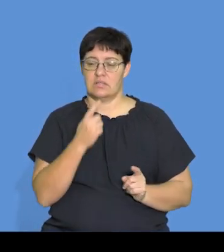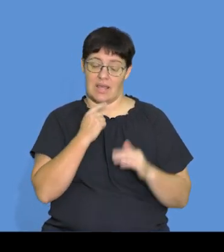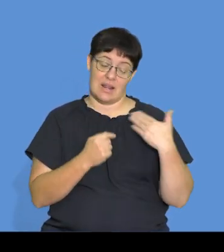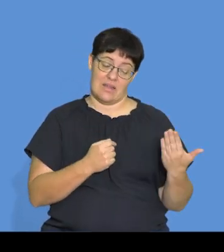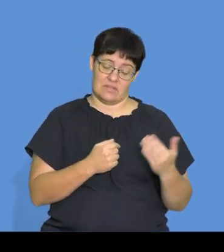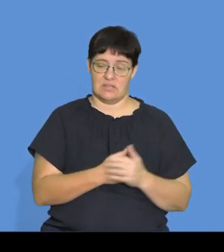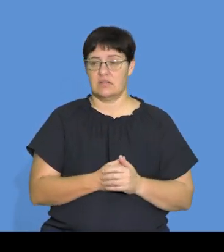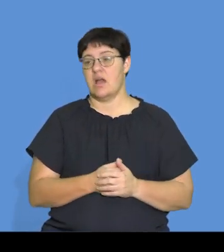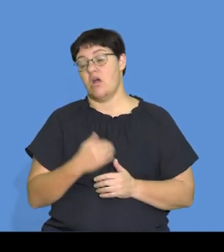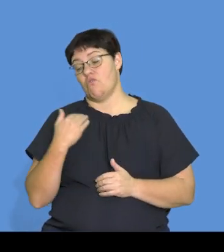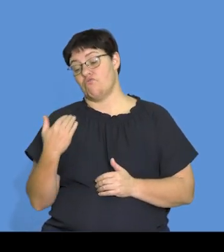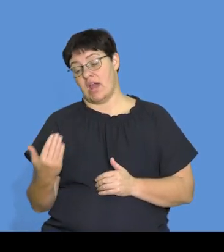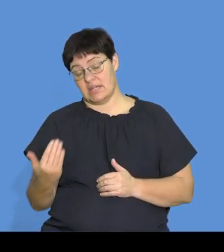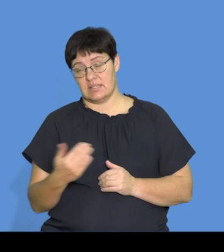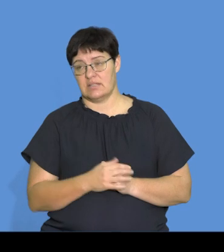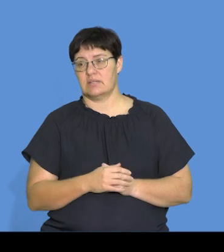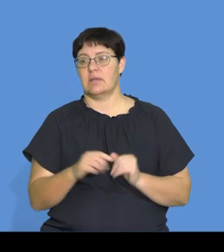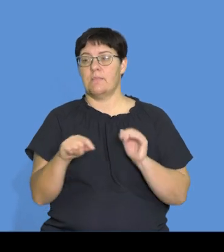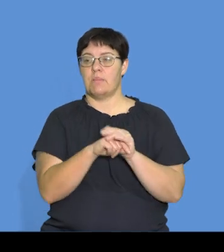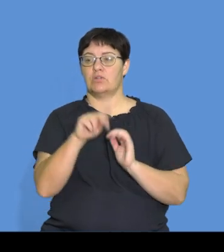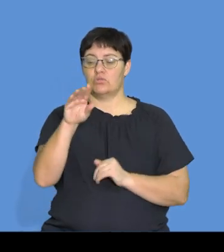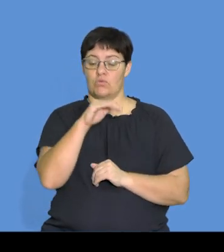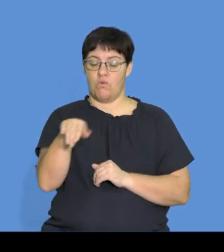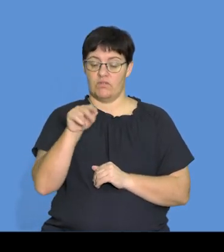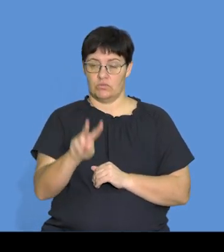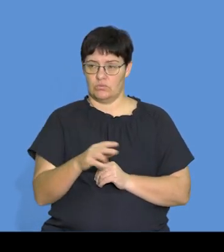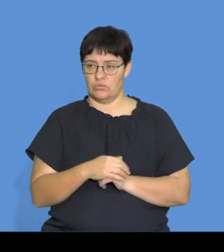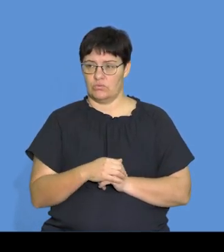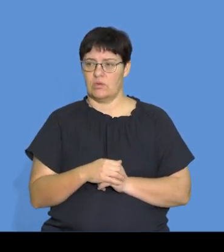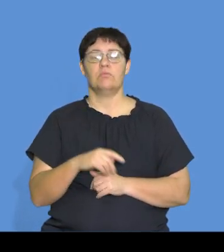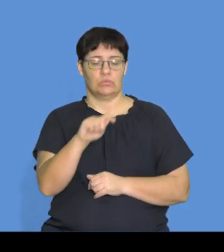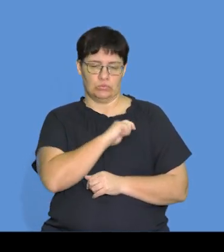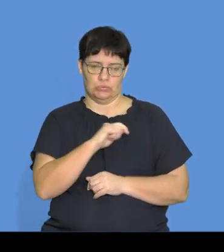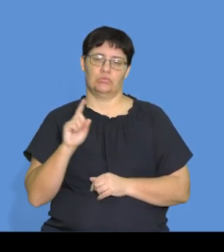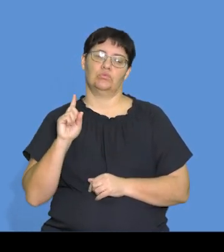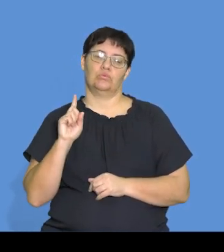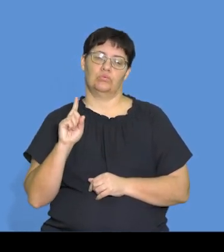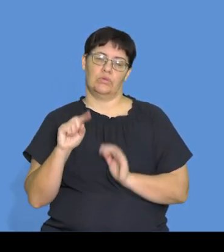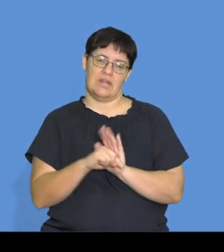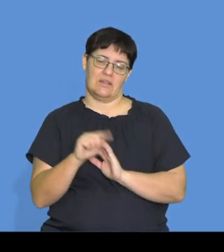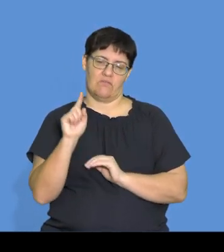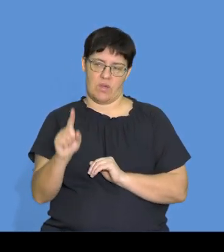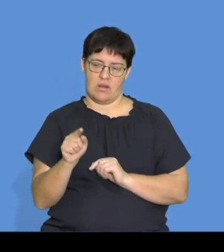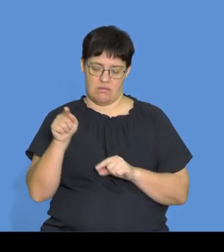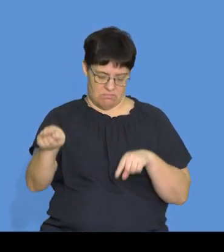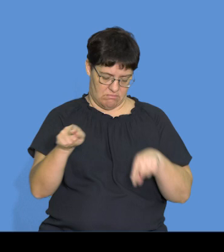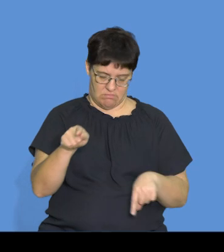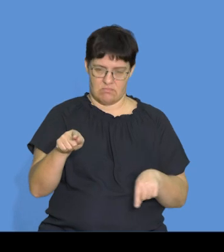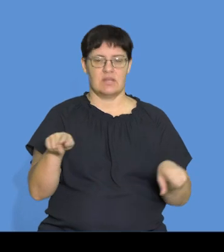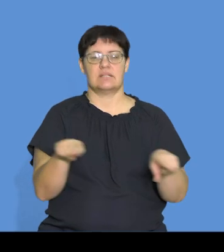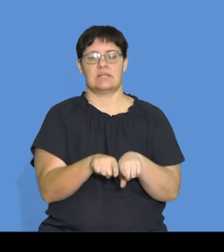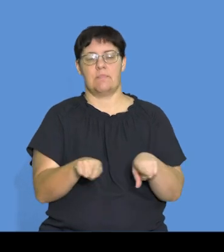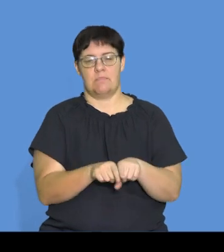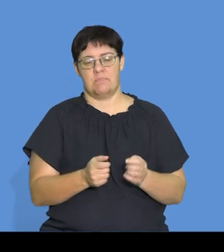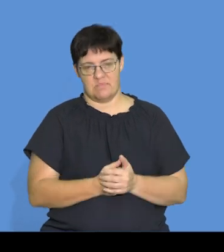The right-hand side will be minus 2 over 2, which is definitely equal to negative 1. Therefore, the